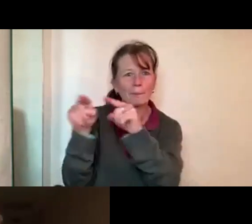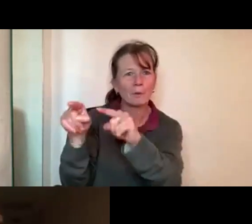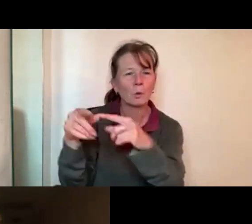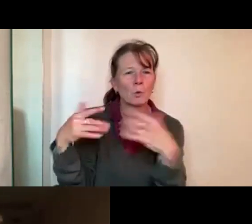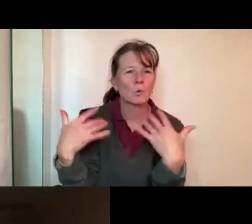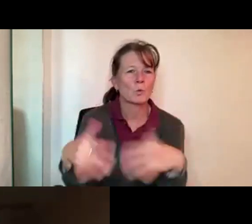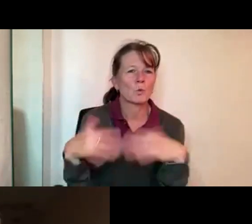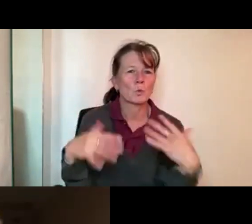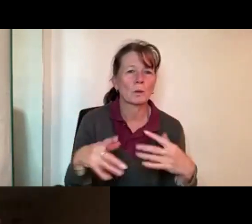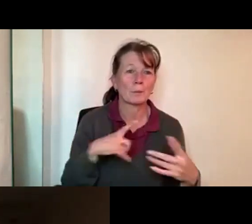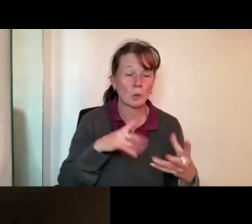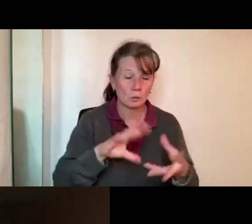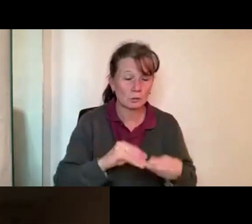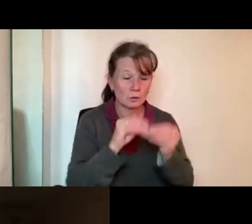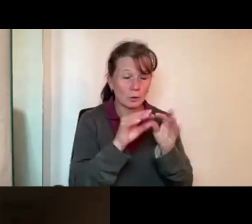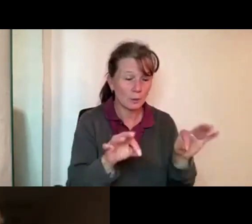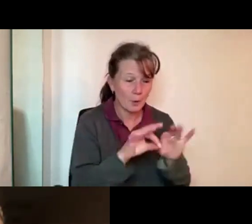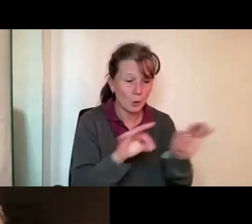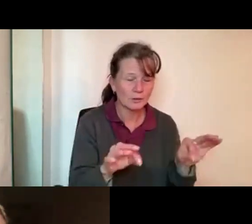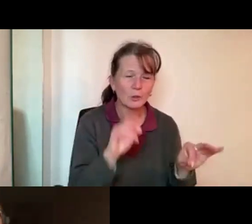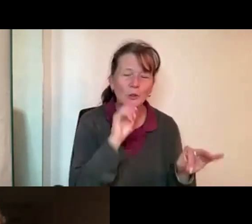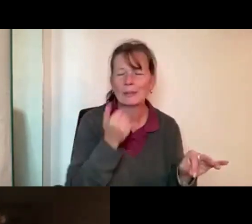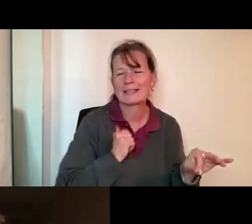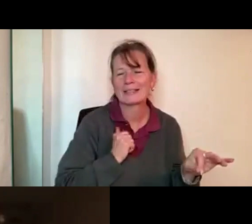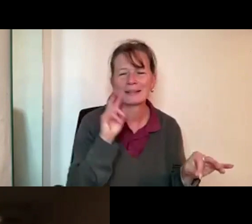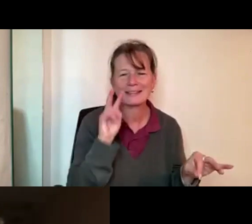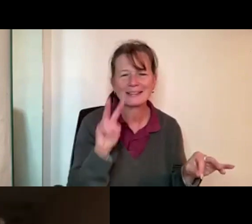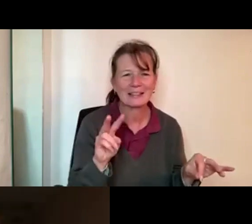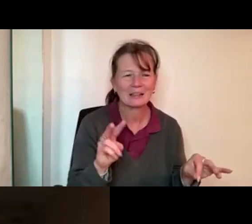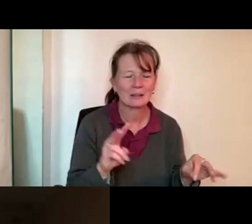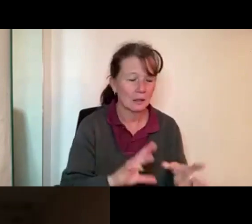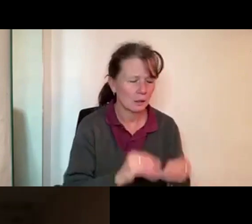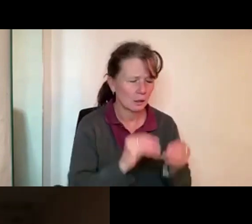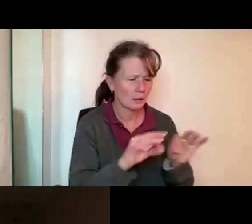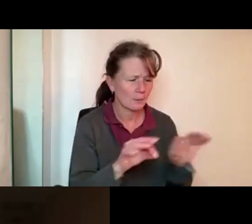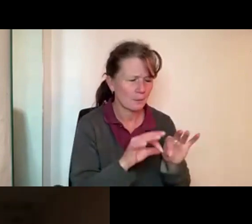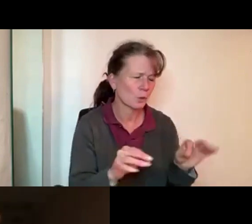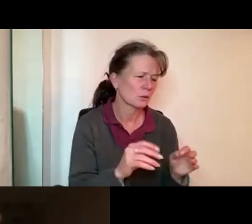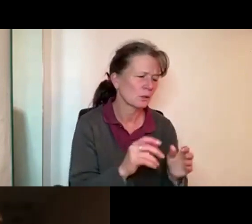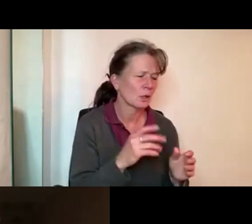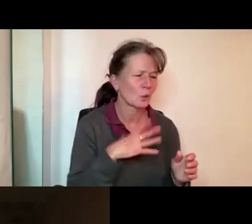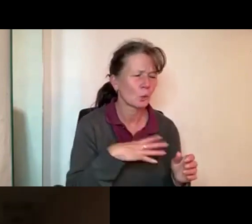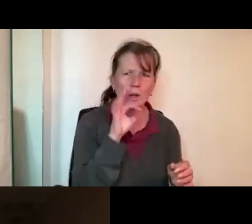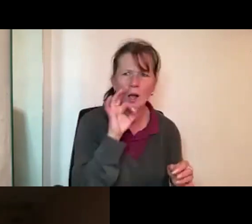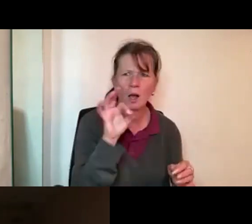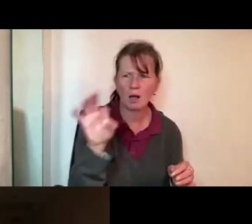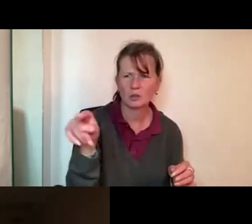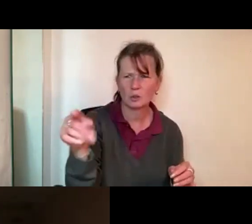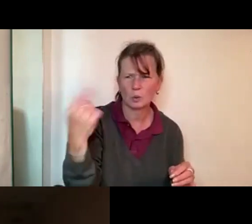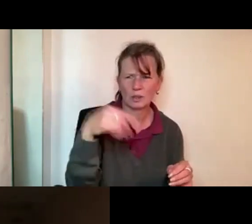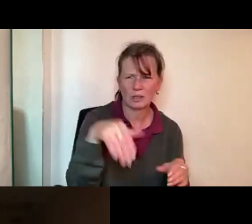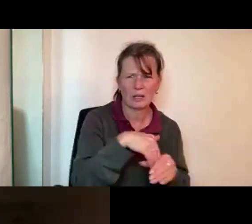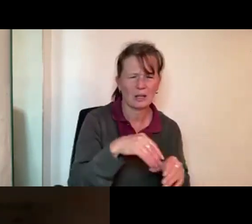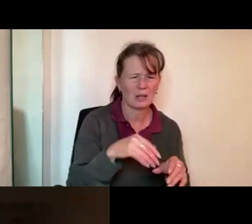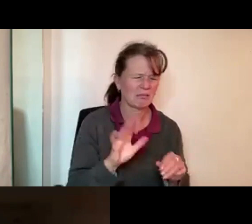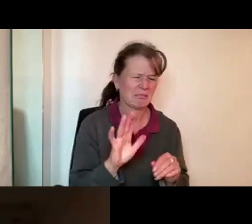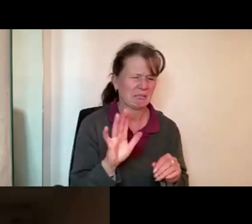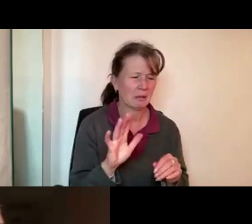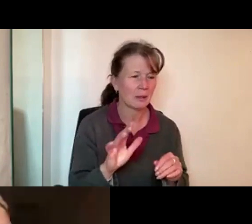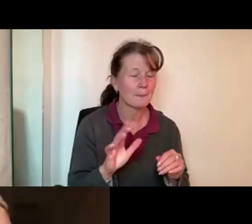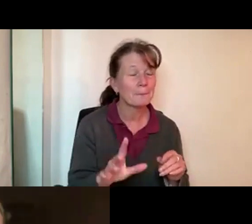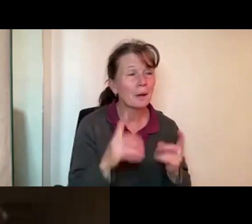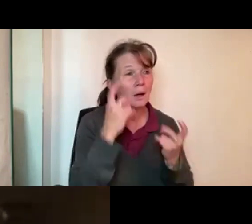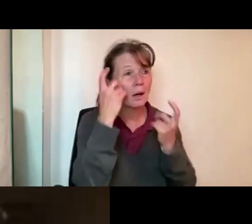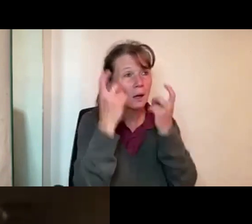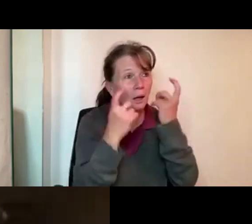as a composer, that's not the thing that you expect to see. It's like, yeah, you're a composer, but we wouldn't ask you for this. But thinking